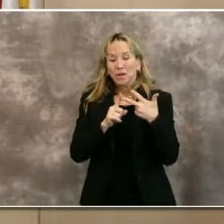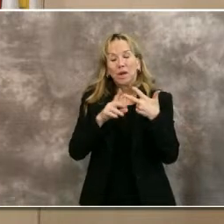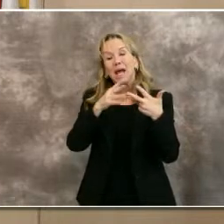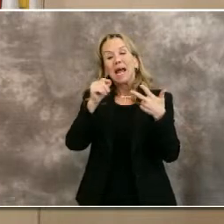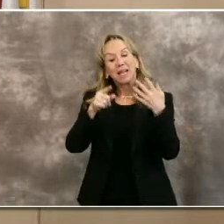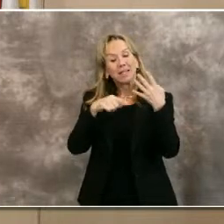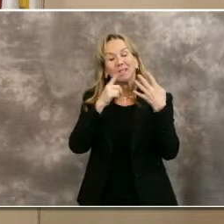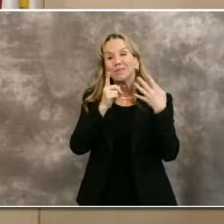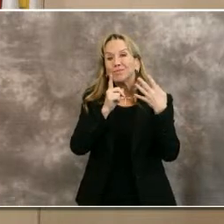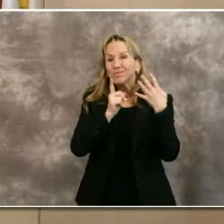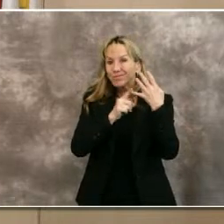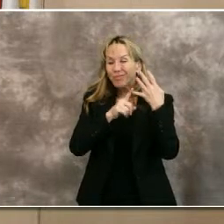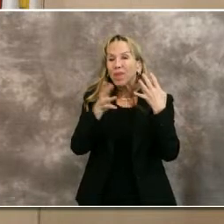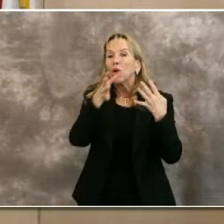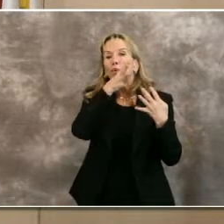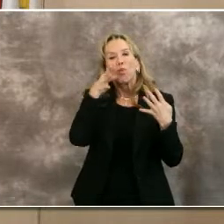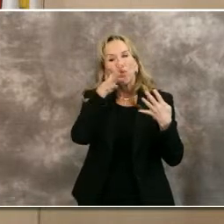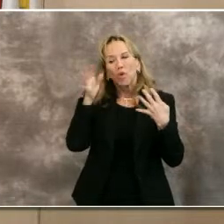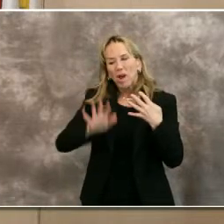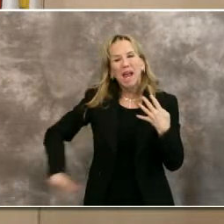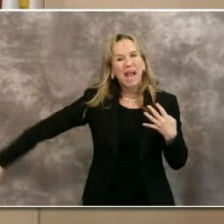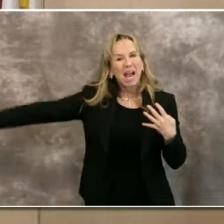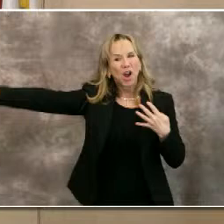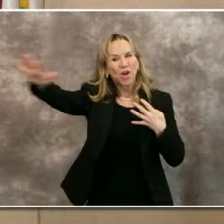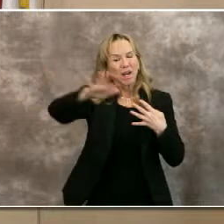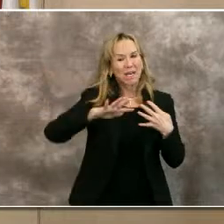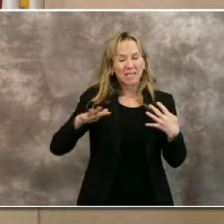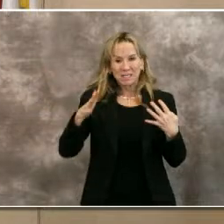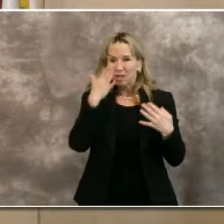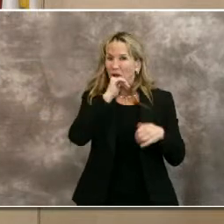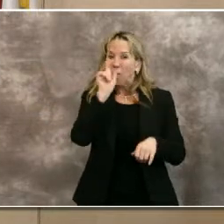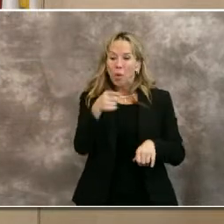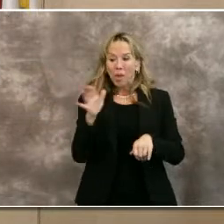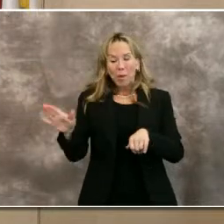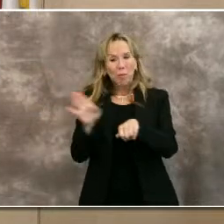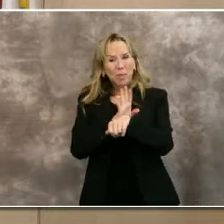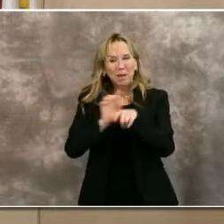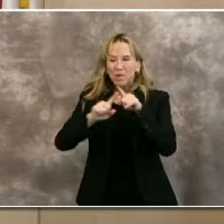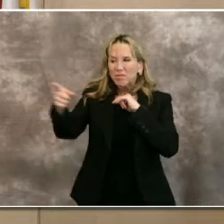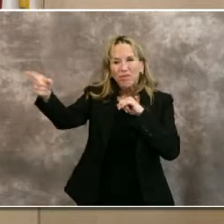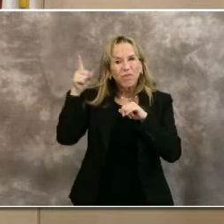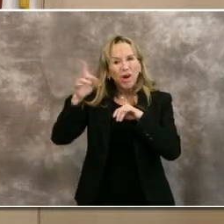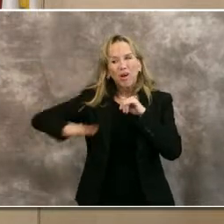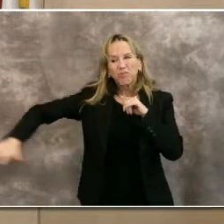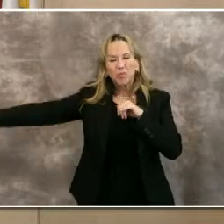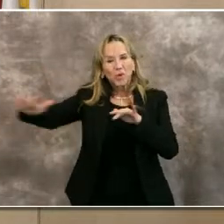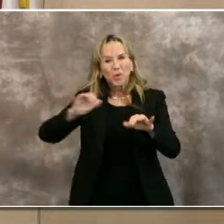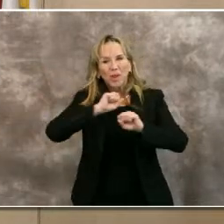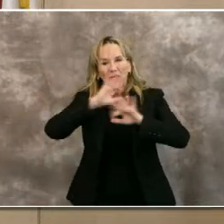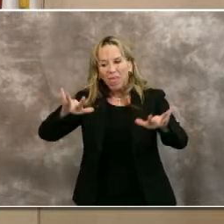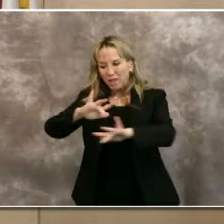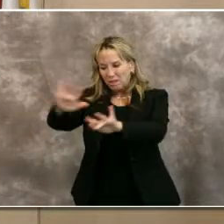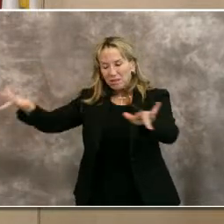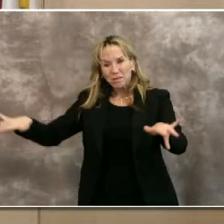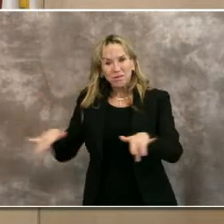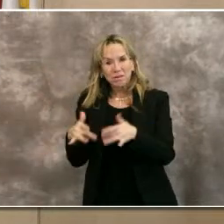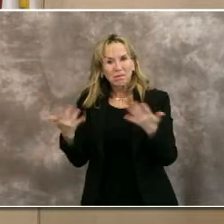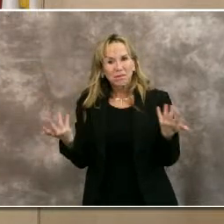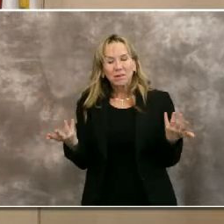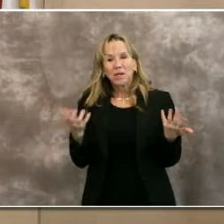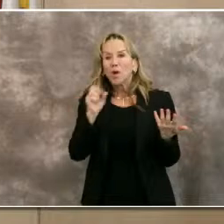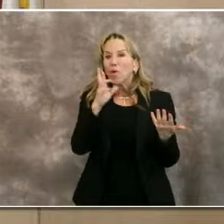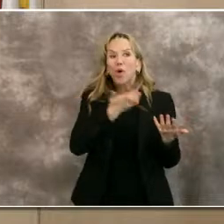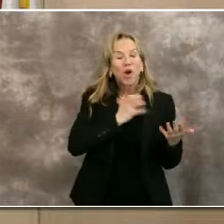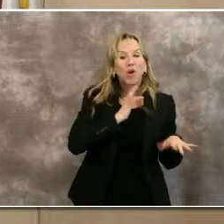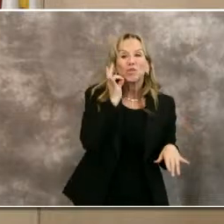rural areas, not only it is the individual, but also the geographic location, whether it's rural or our